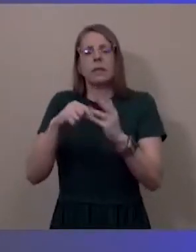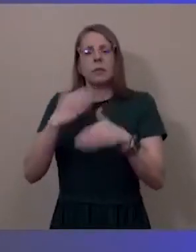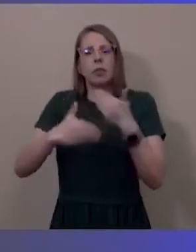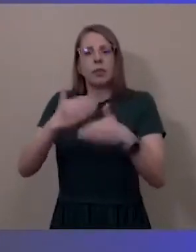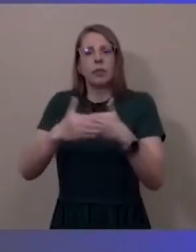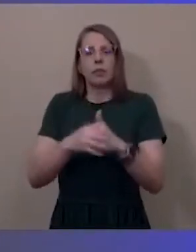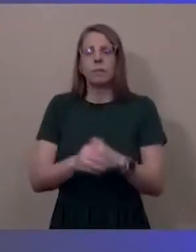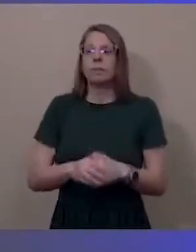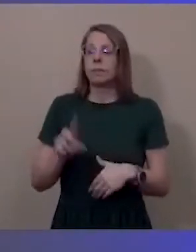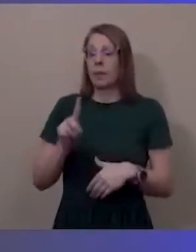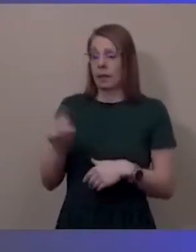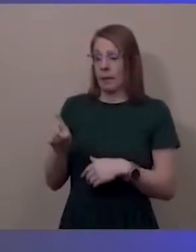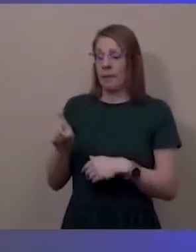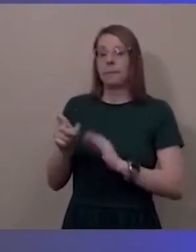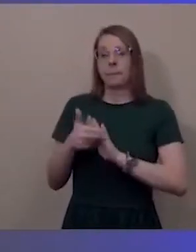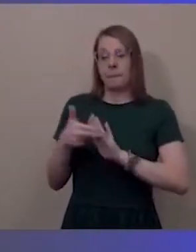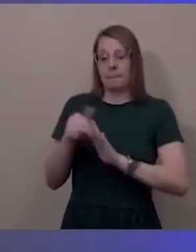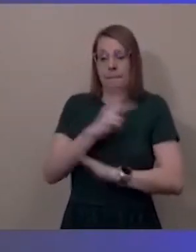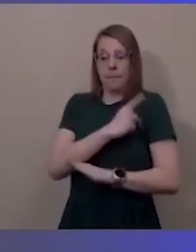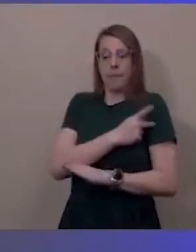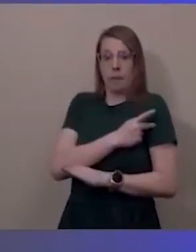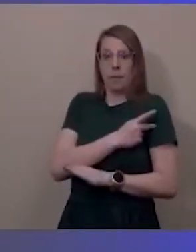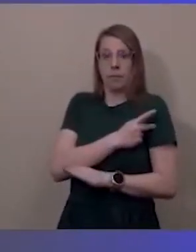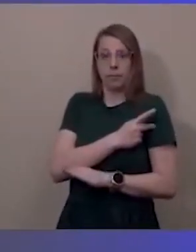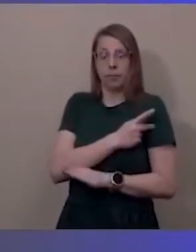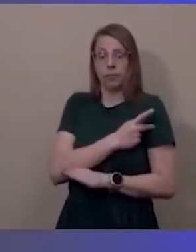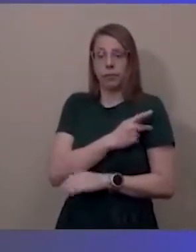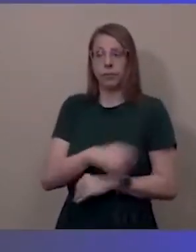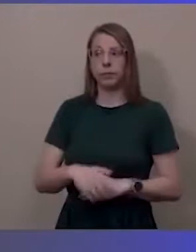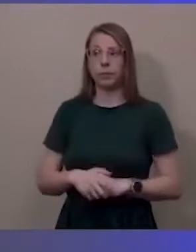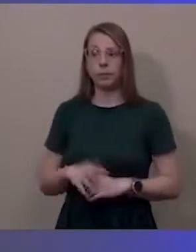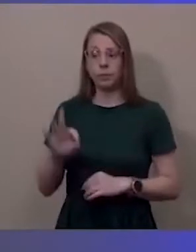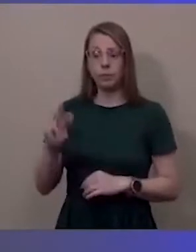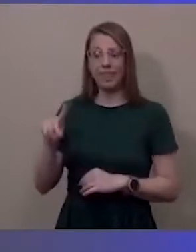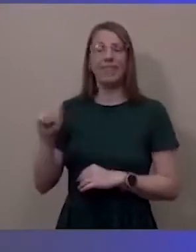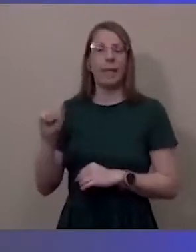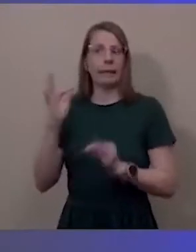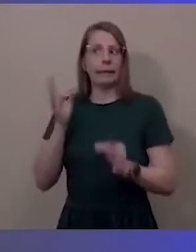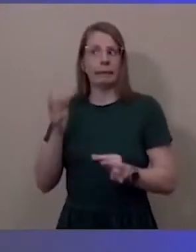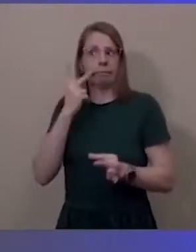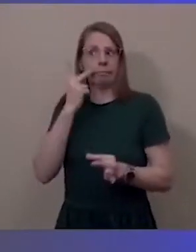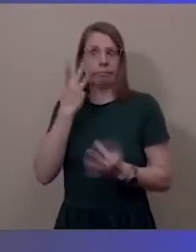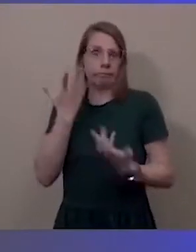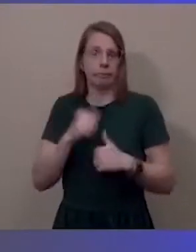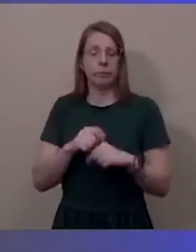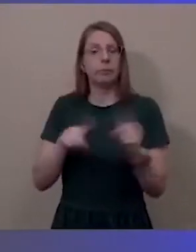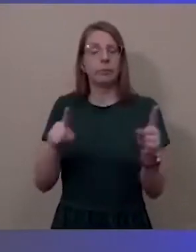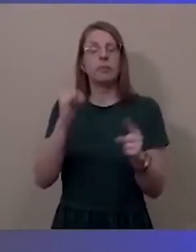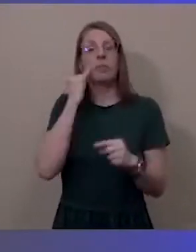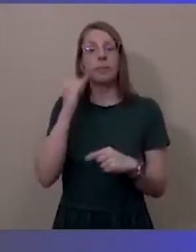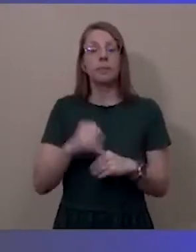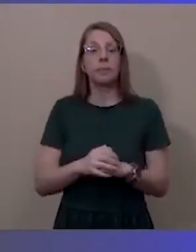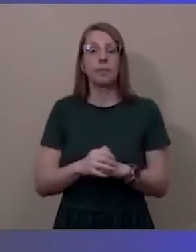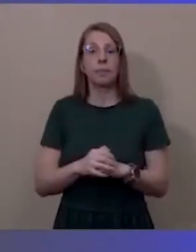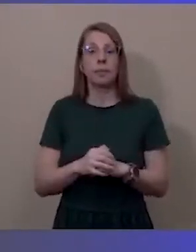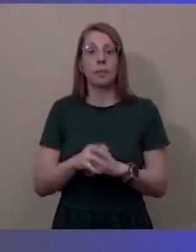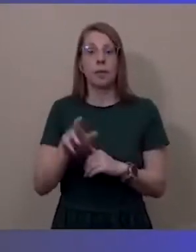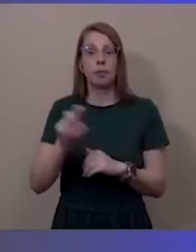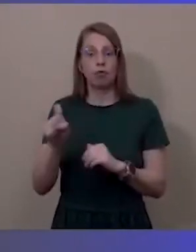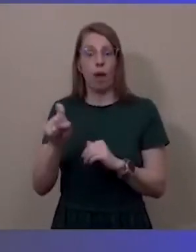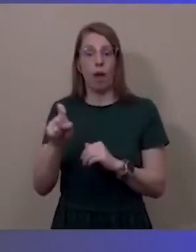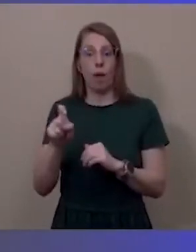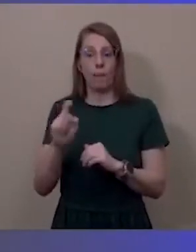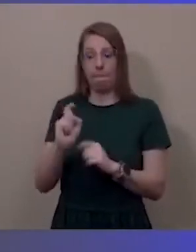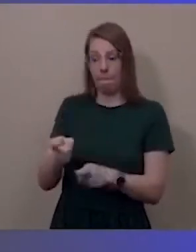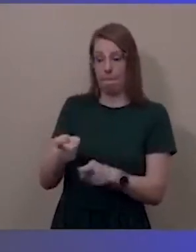in diagnosing patients who are, we'll see what the FDA rules, but if we, to prescribe this drug, at